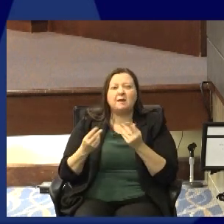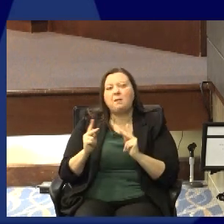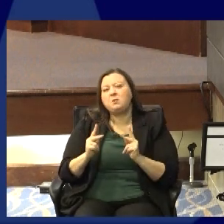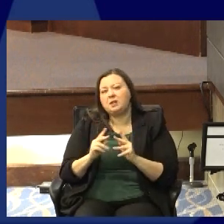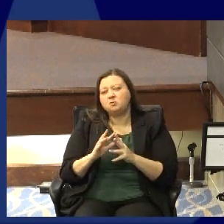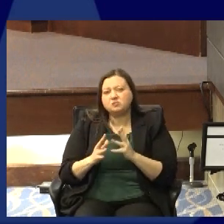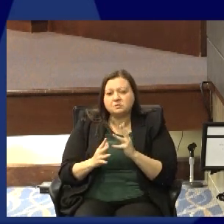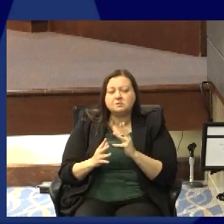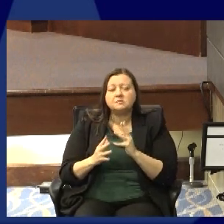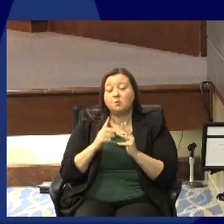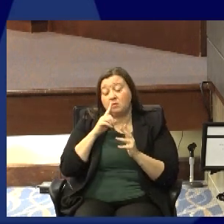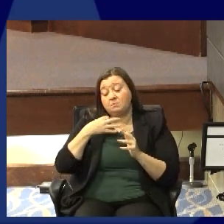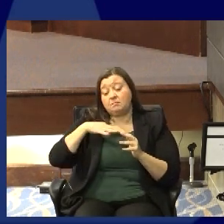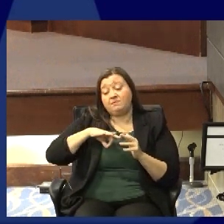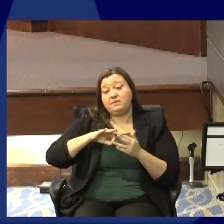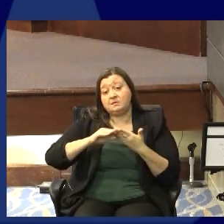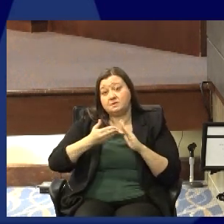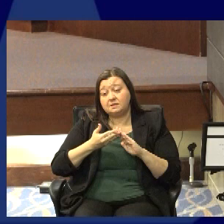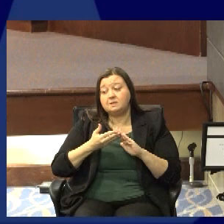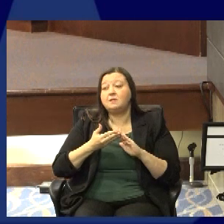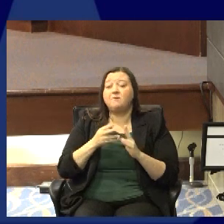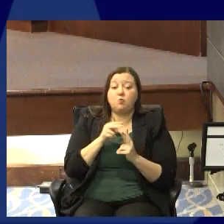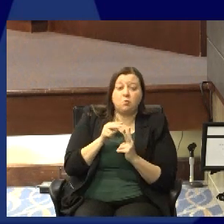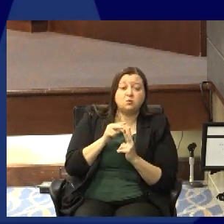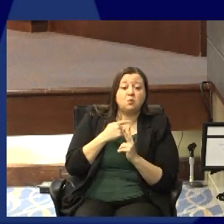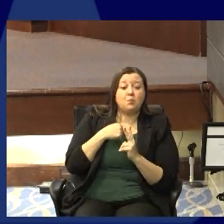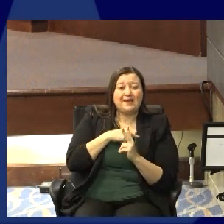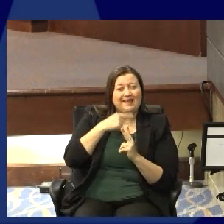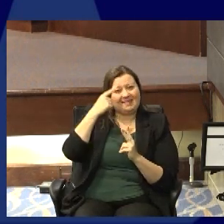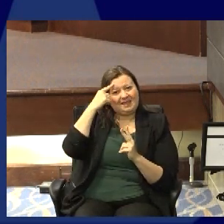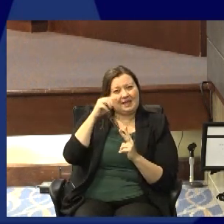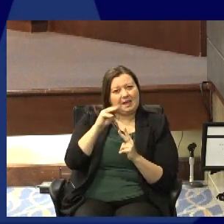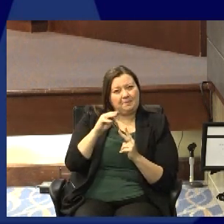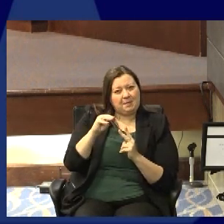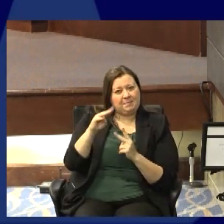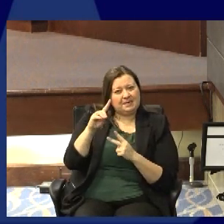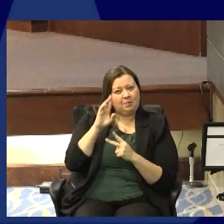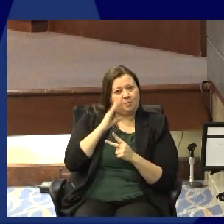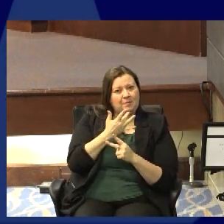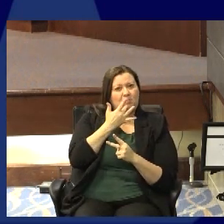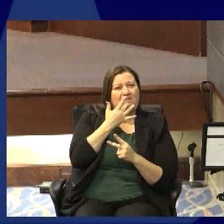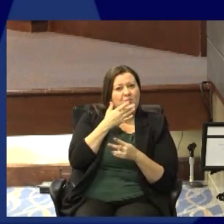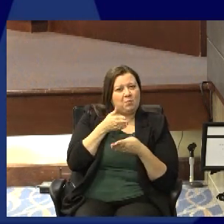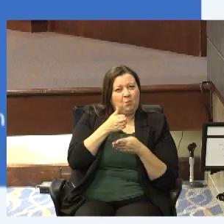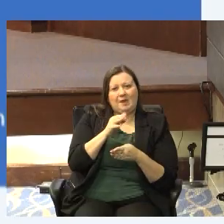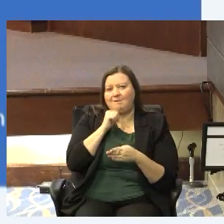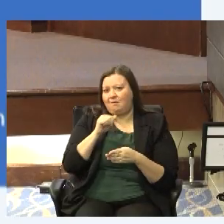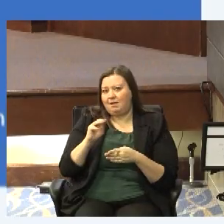so as between those two, we view municipal management district to be the preferable mechanism.